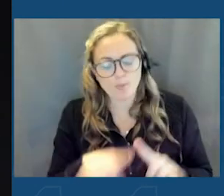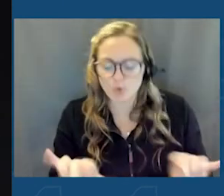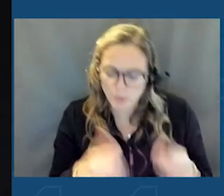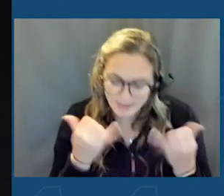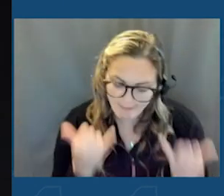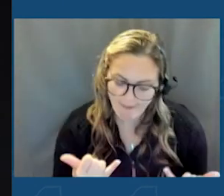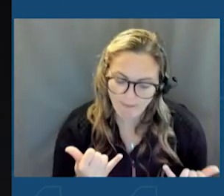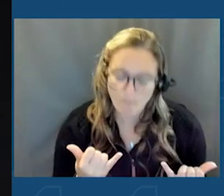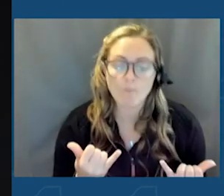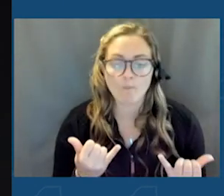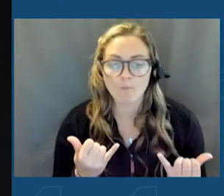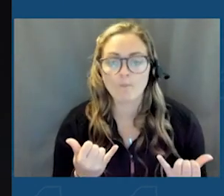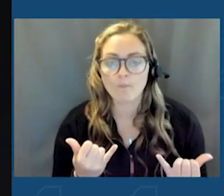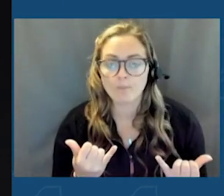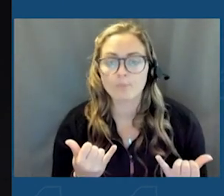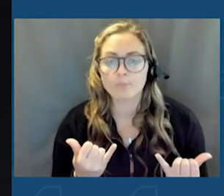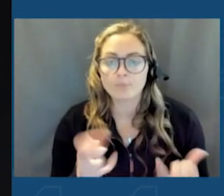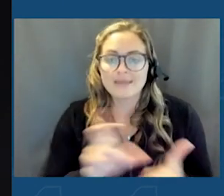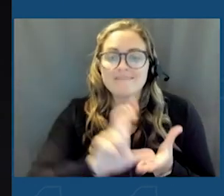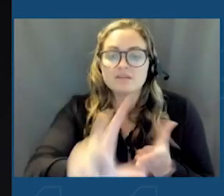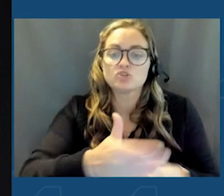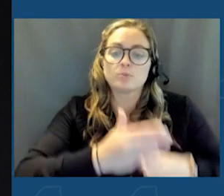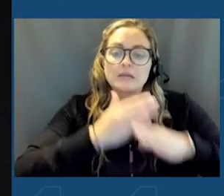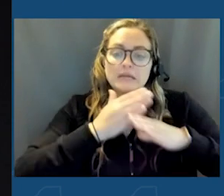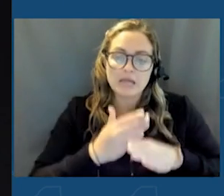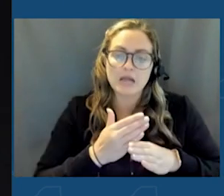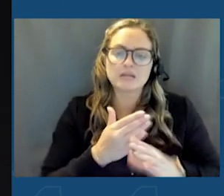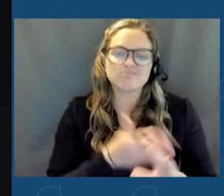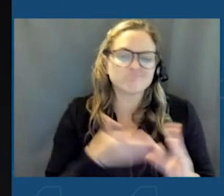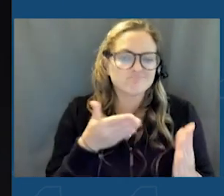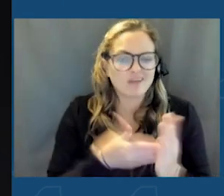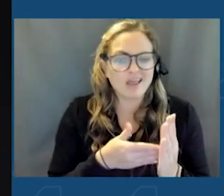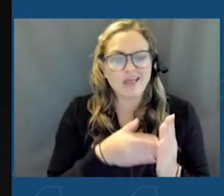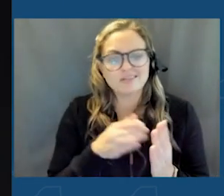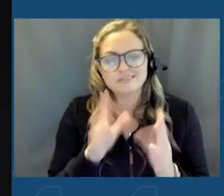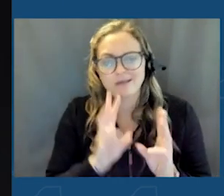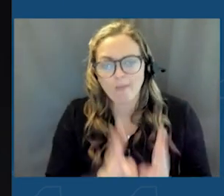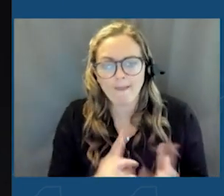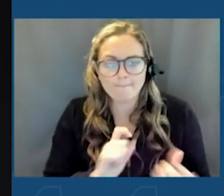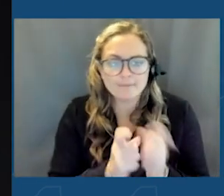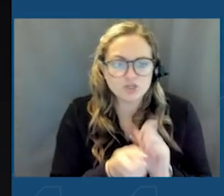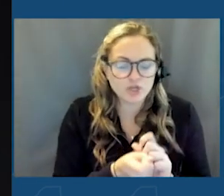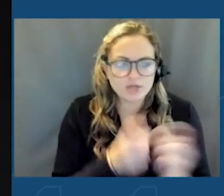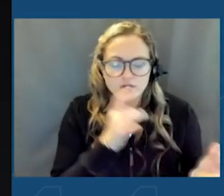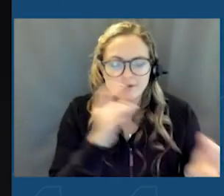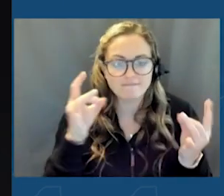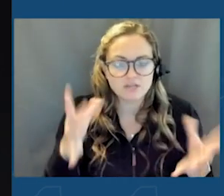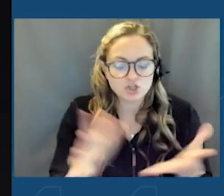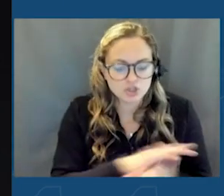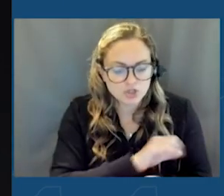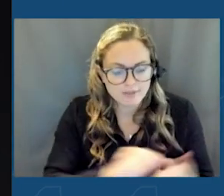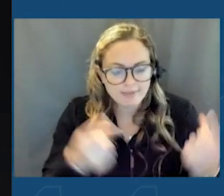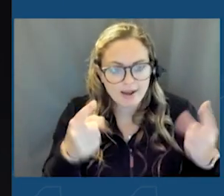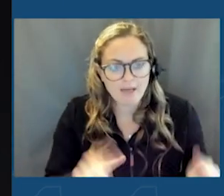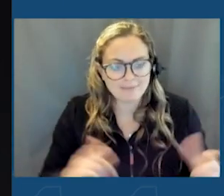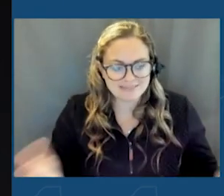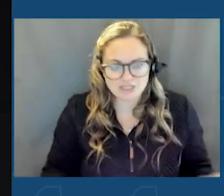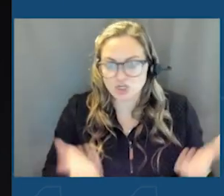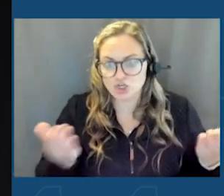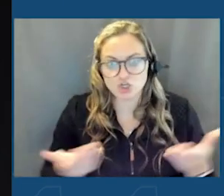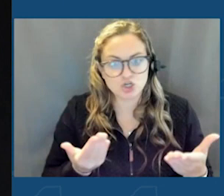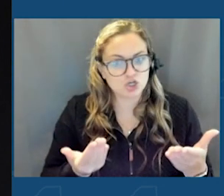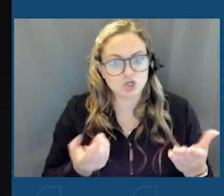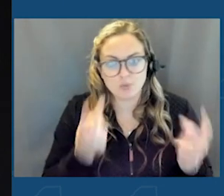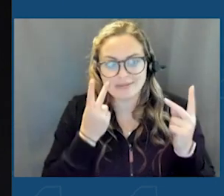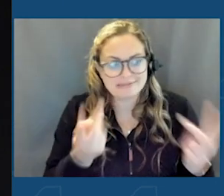and again, this is an investment to protect against climate change, the devastation that goes on right here before our very